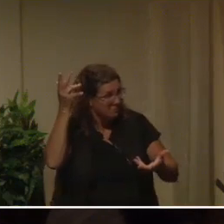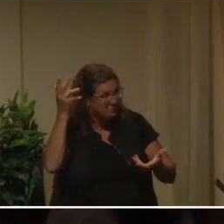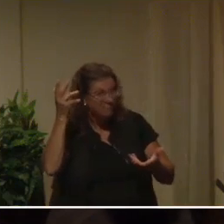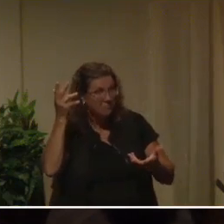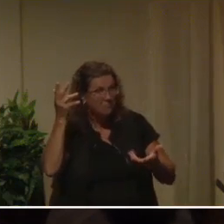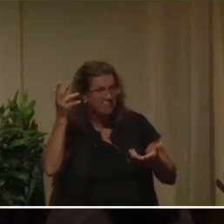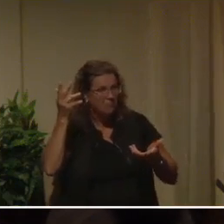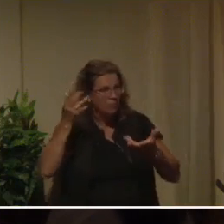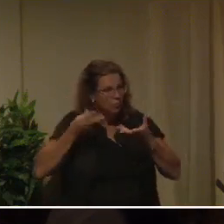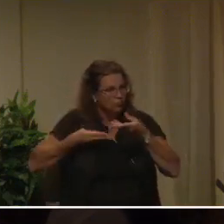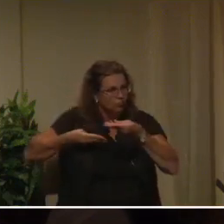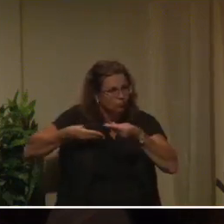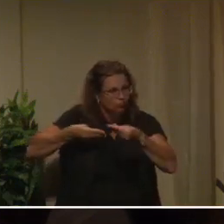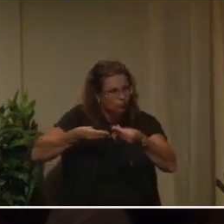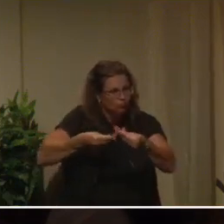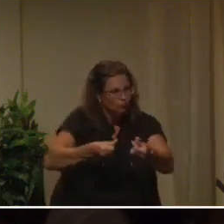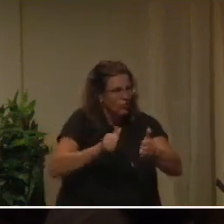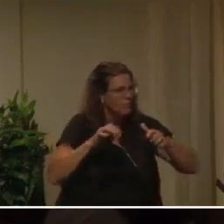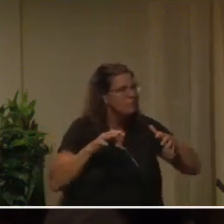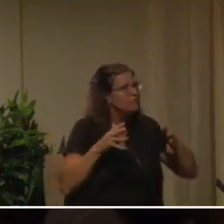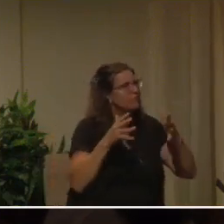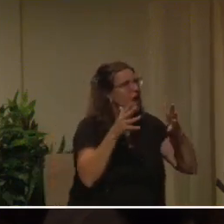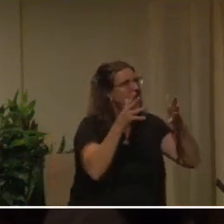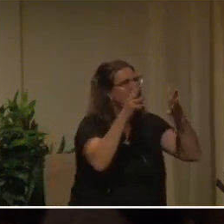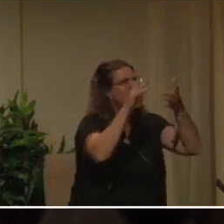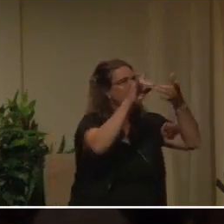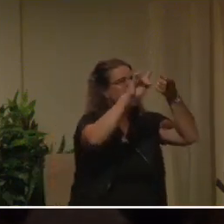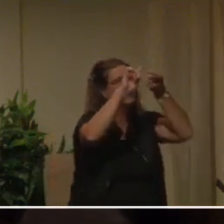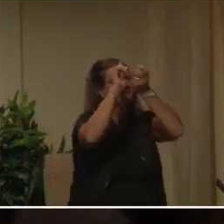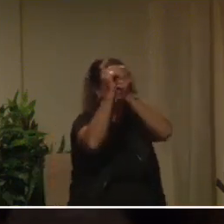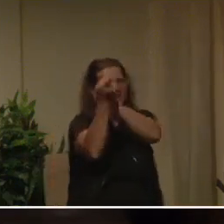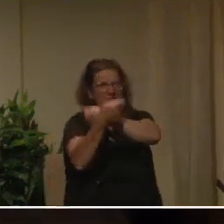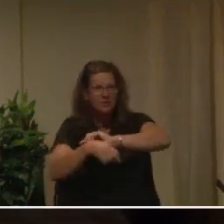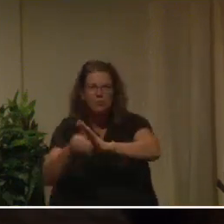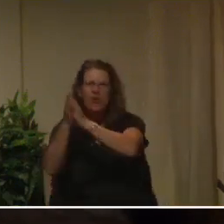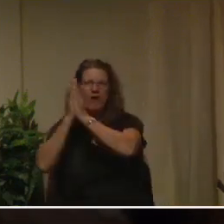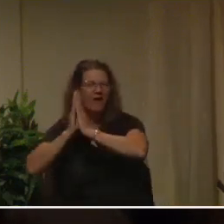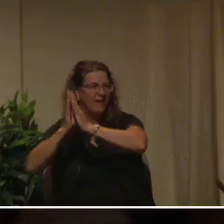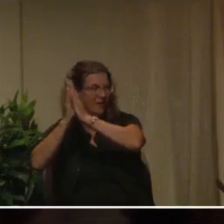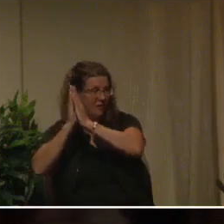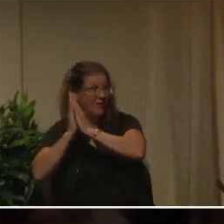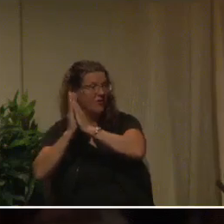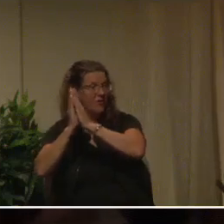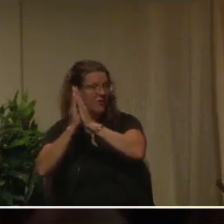a seamless movement from praise to prayer.